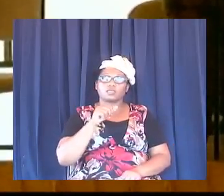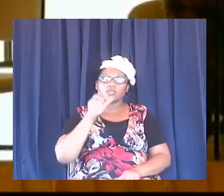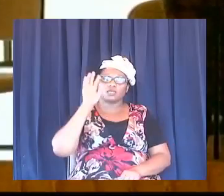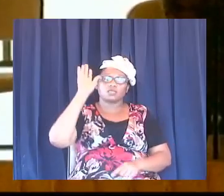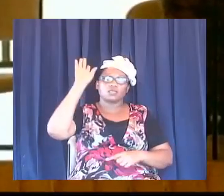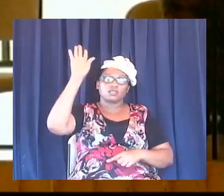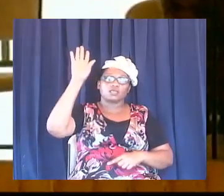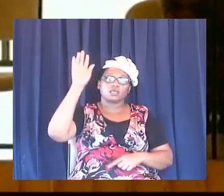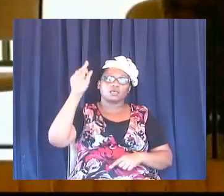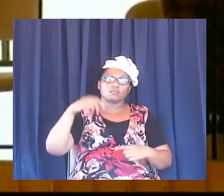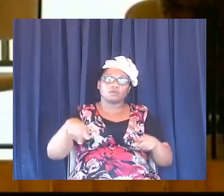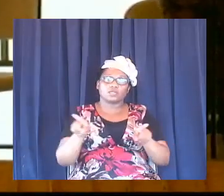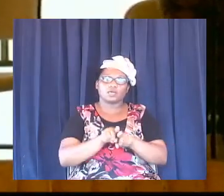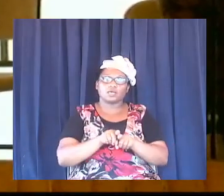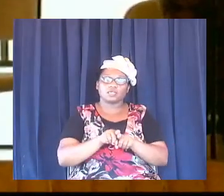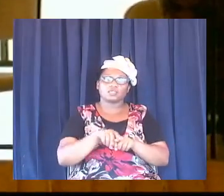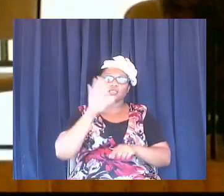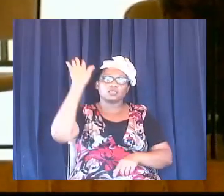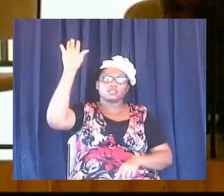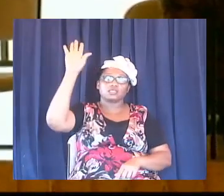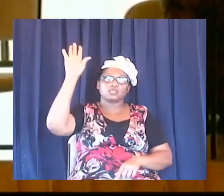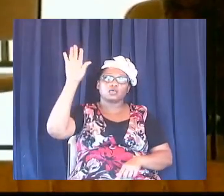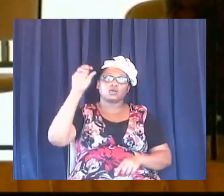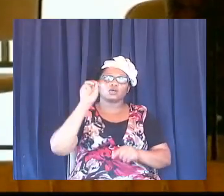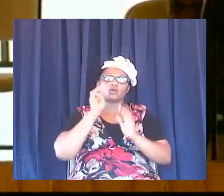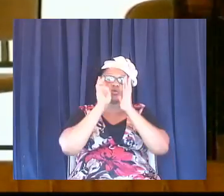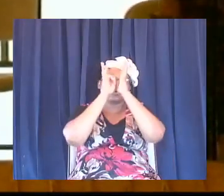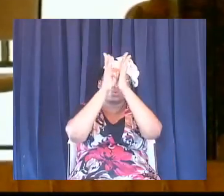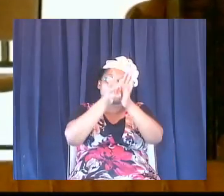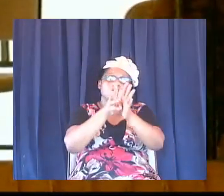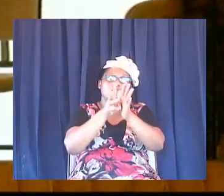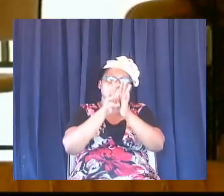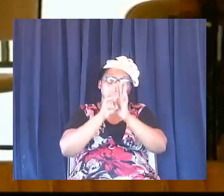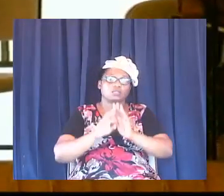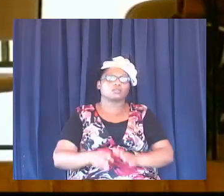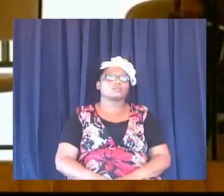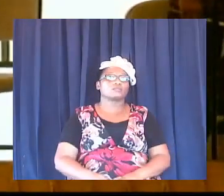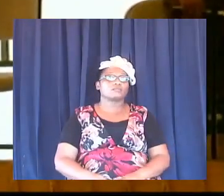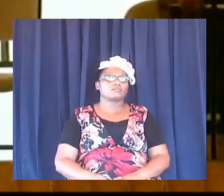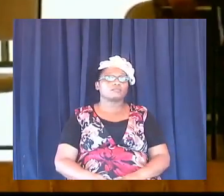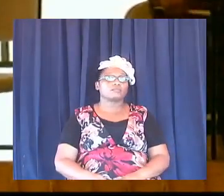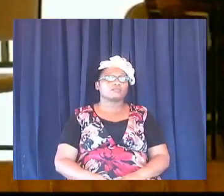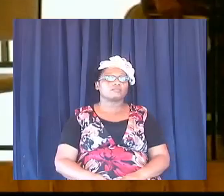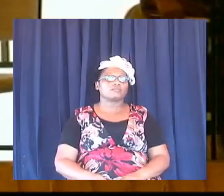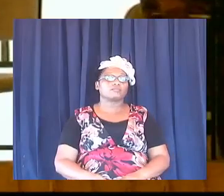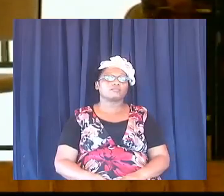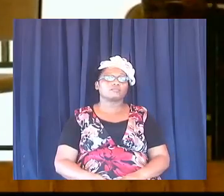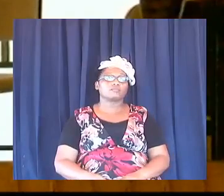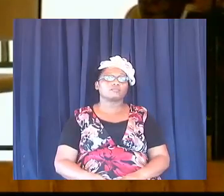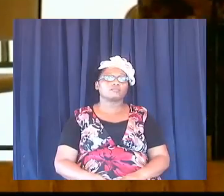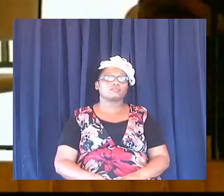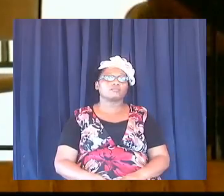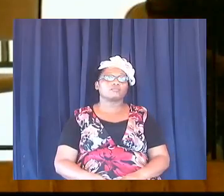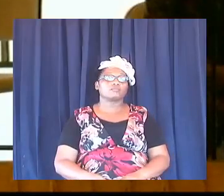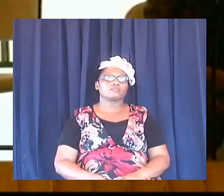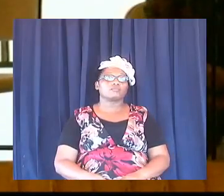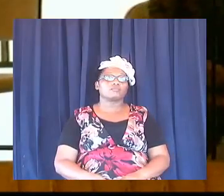but as thou will. Praise God. Sir, you want to pray? Praise